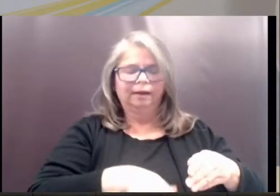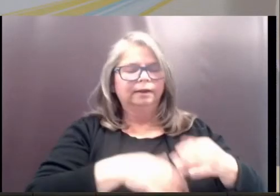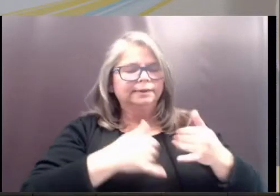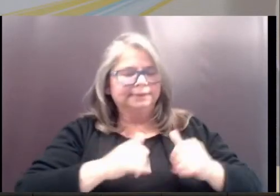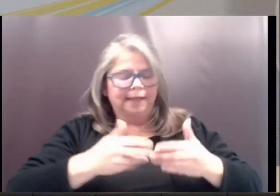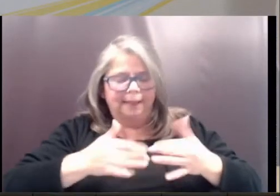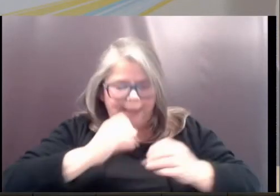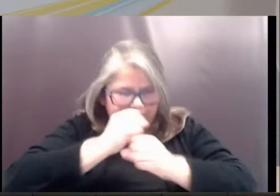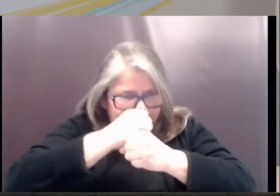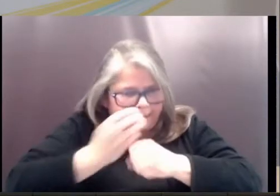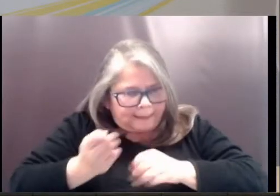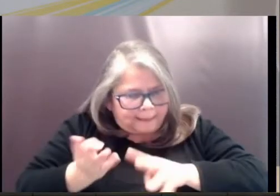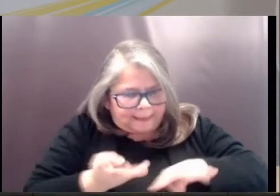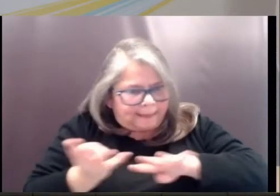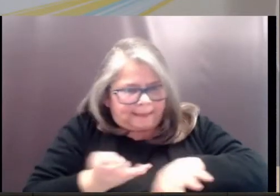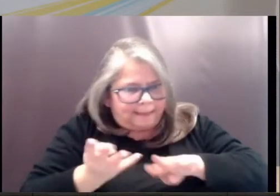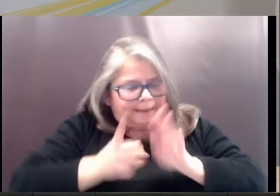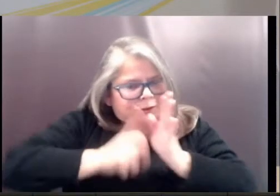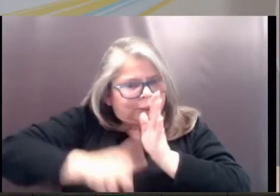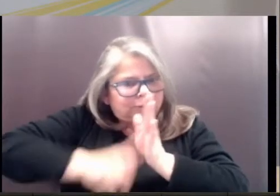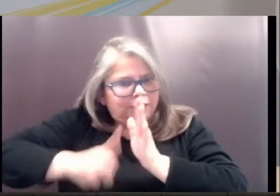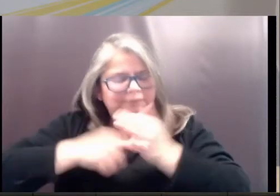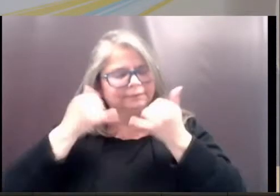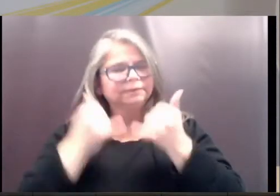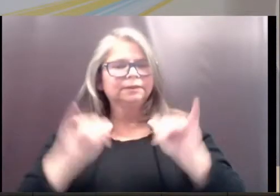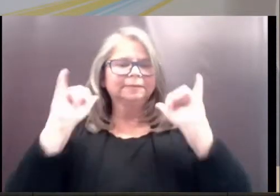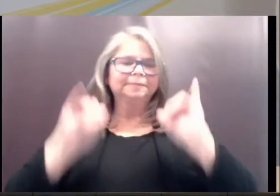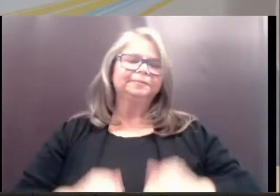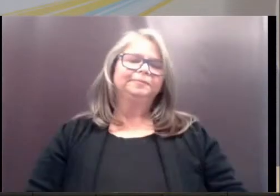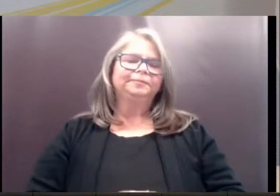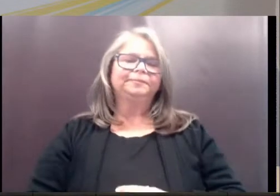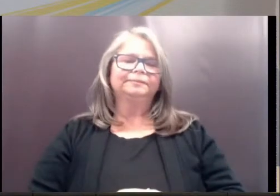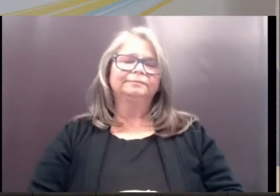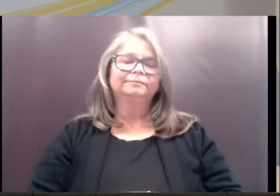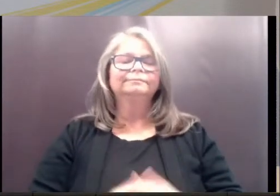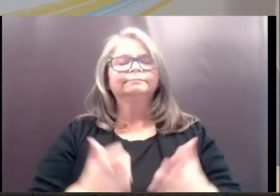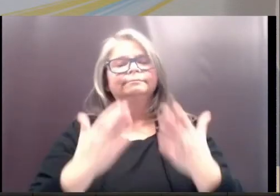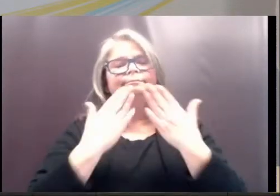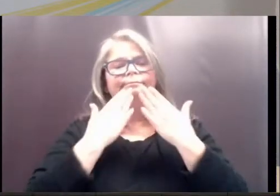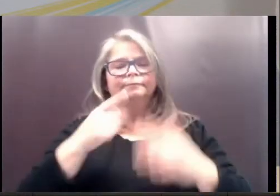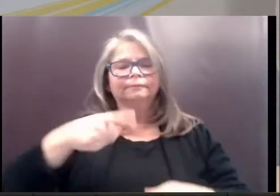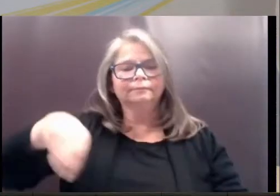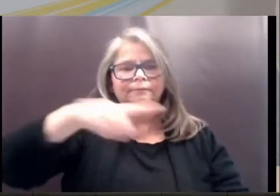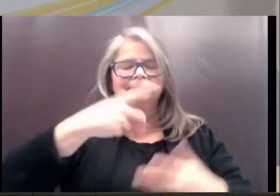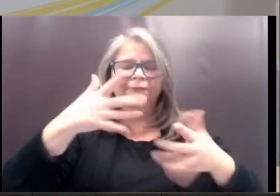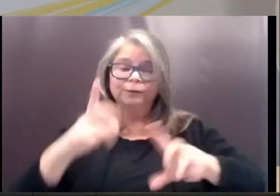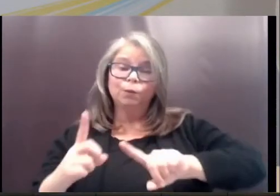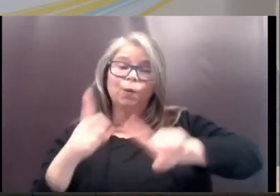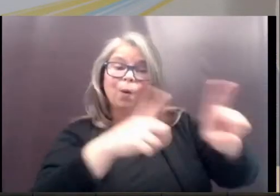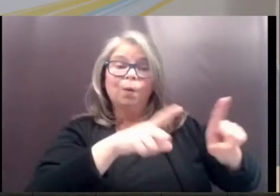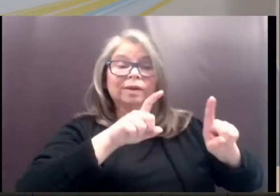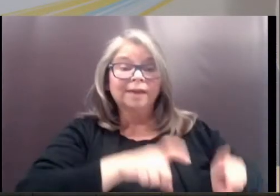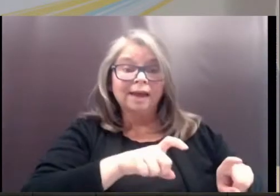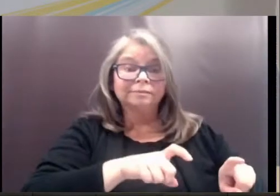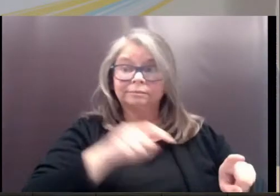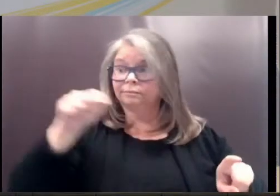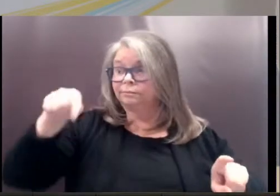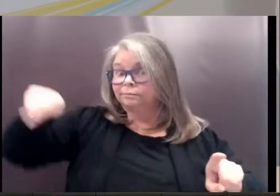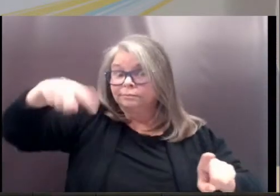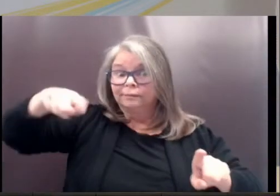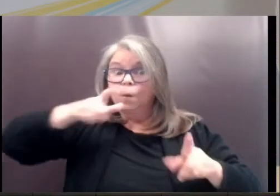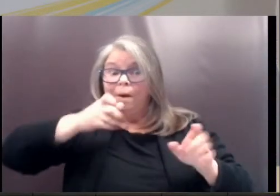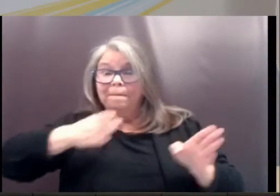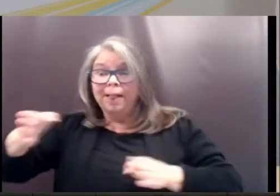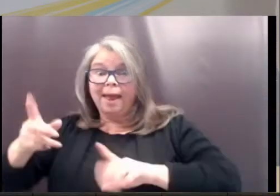So thank you to everyone who went to be tested and to the others who are planning to be tested this week. Thank you for caring about your health and the health